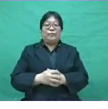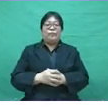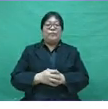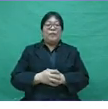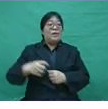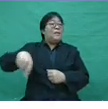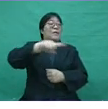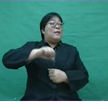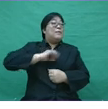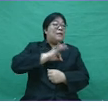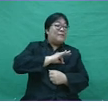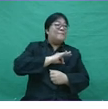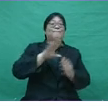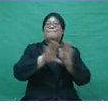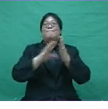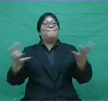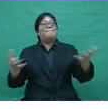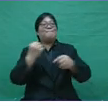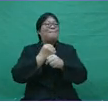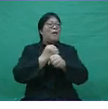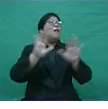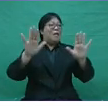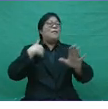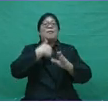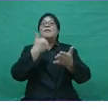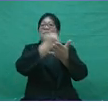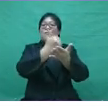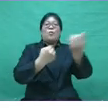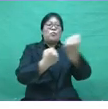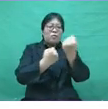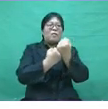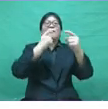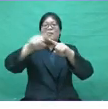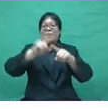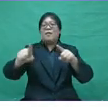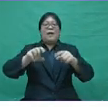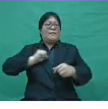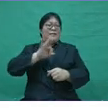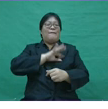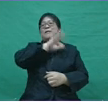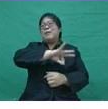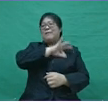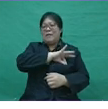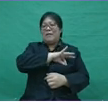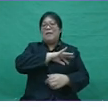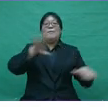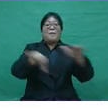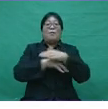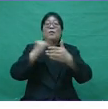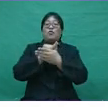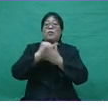who have lost their jobs, we support them with the existing loss of employment benefits under the Employment Insurance